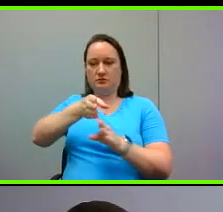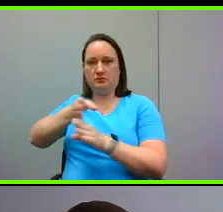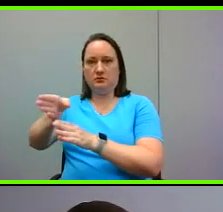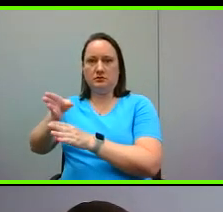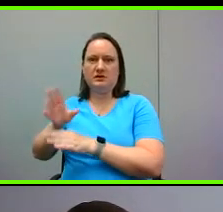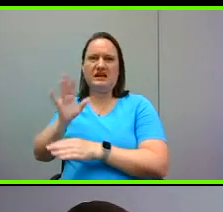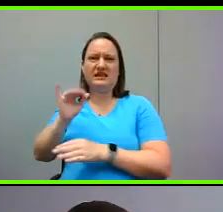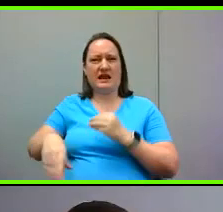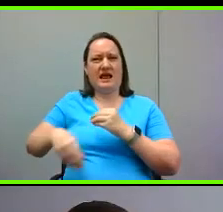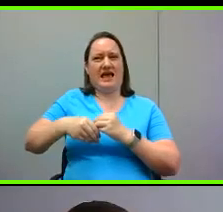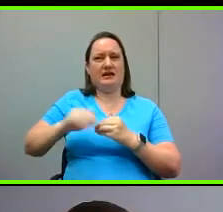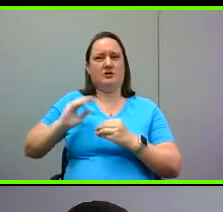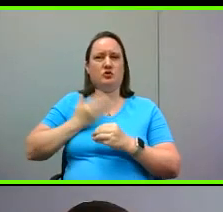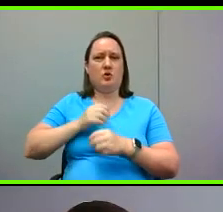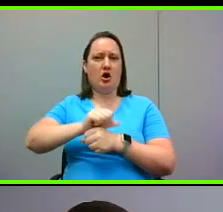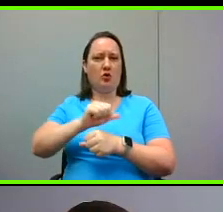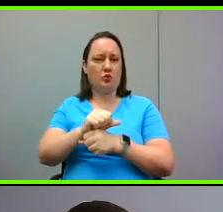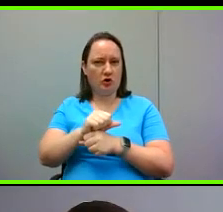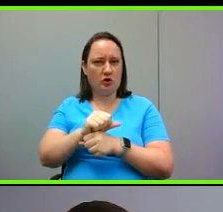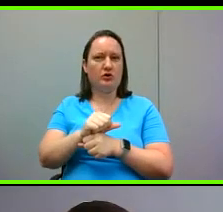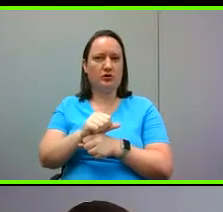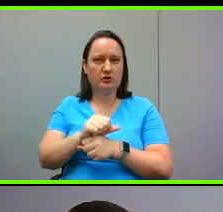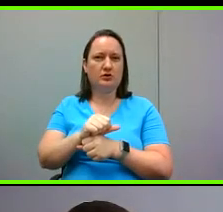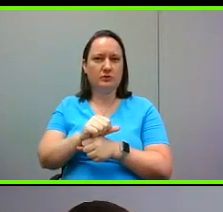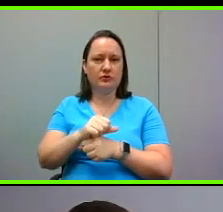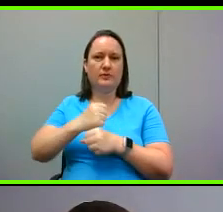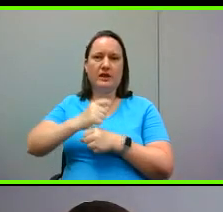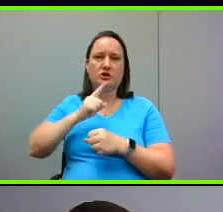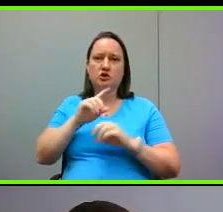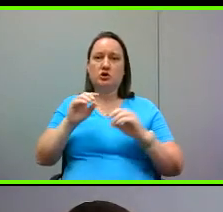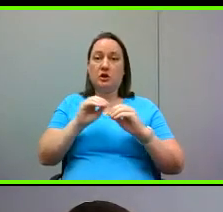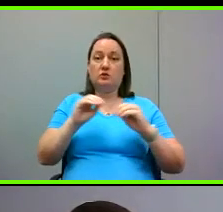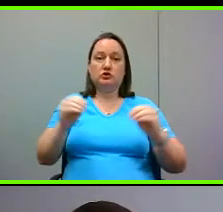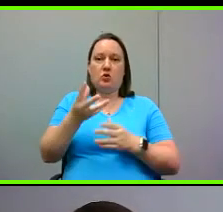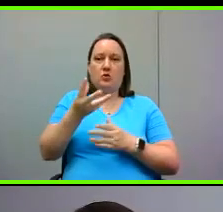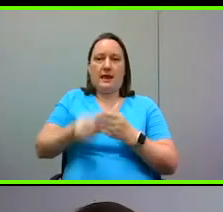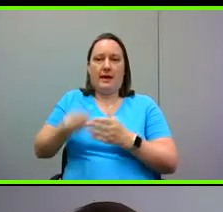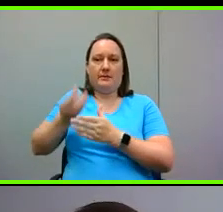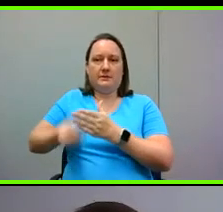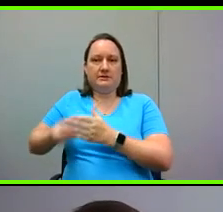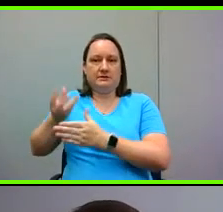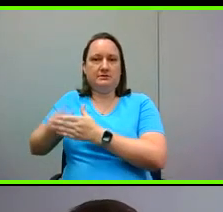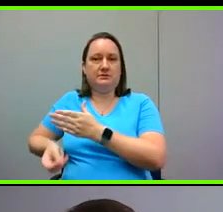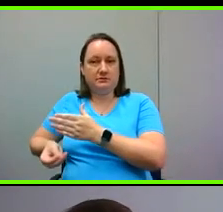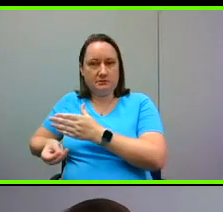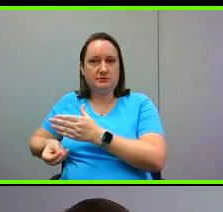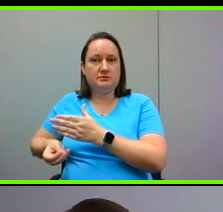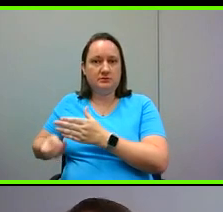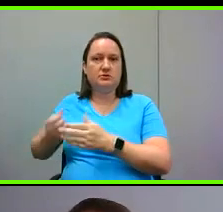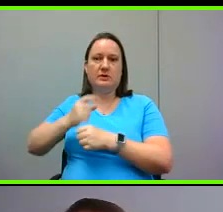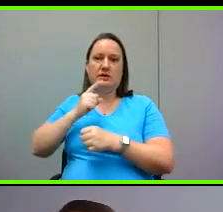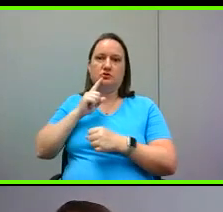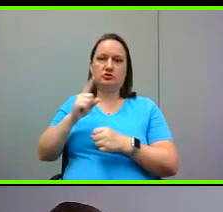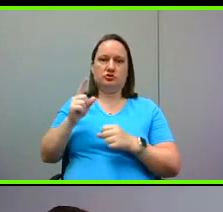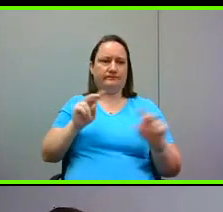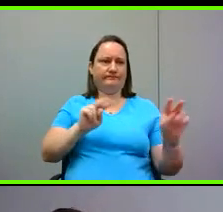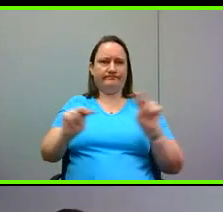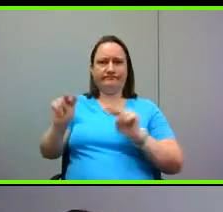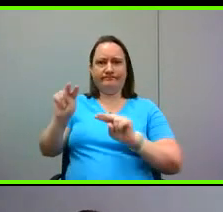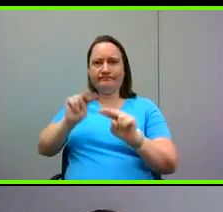sure that that there's no gaps. Our office, just added to our work on top of what